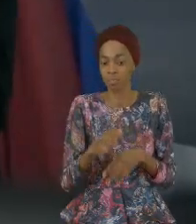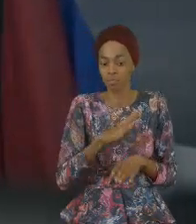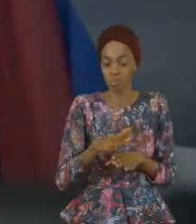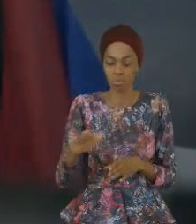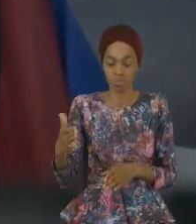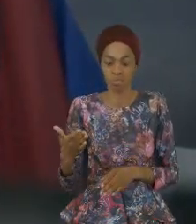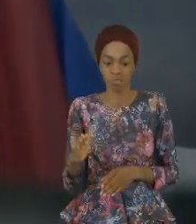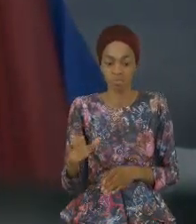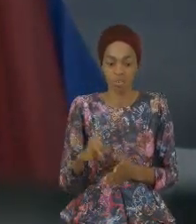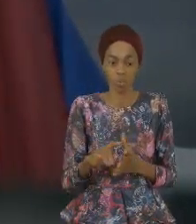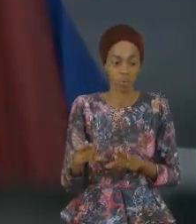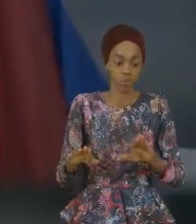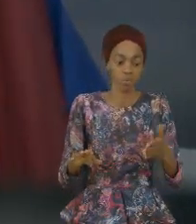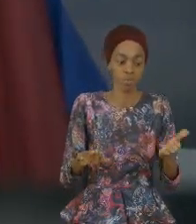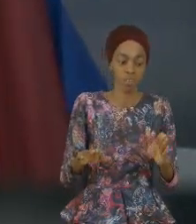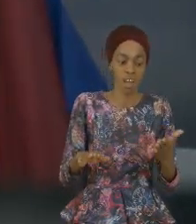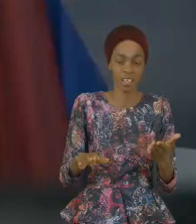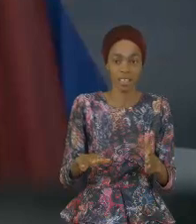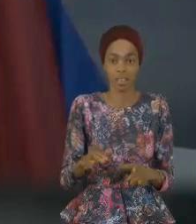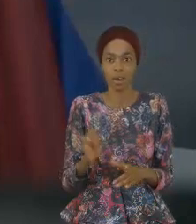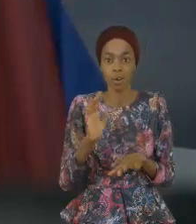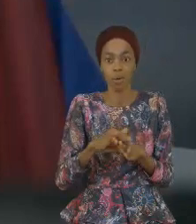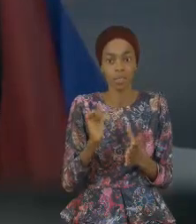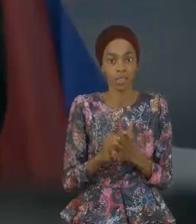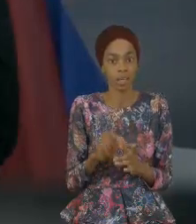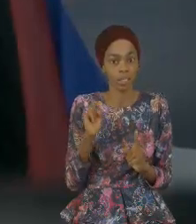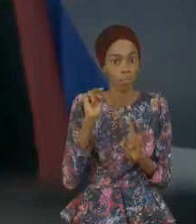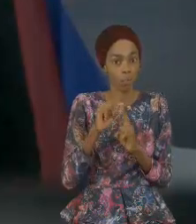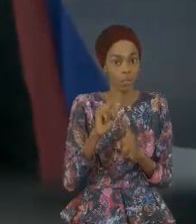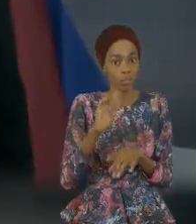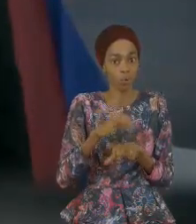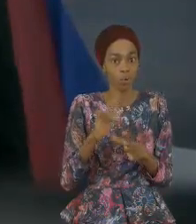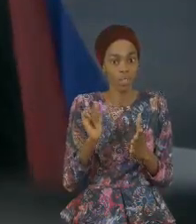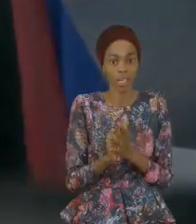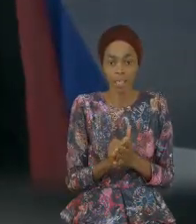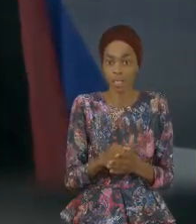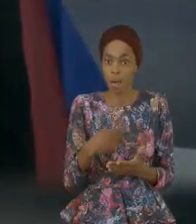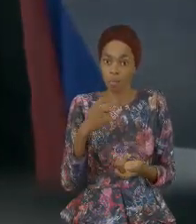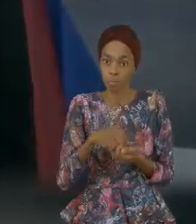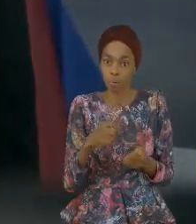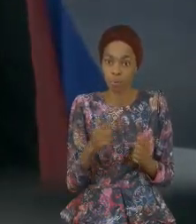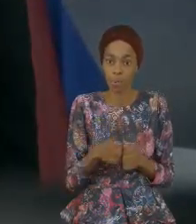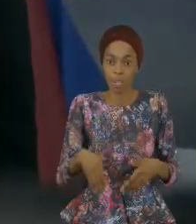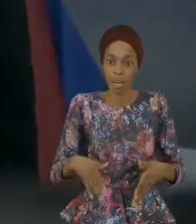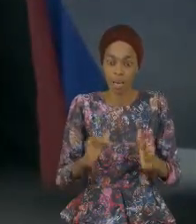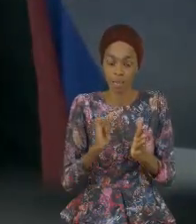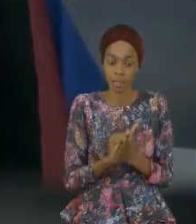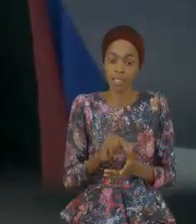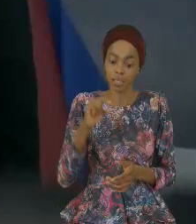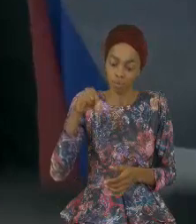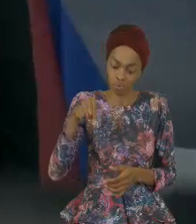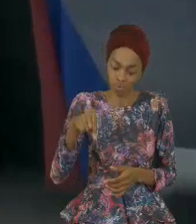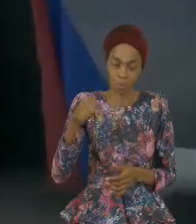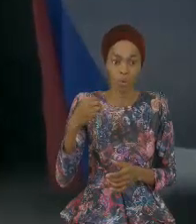Don't go here and there on that same point, on that same issue. Let that drop of water keep